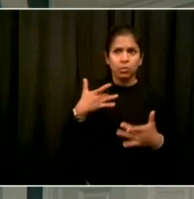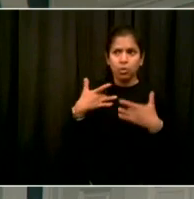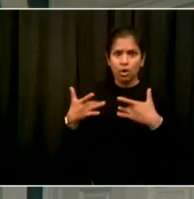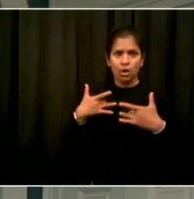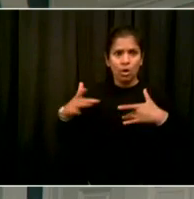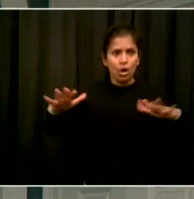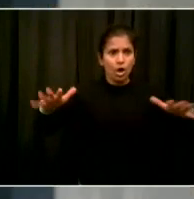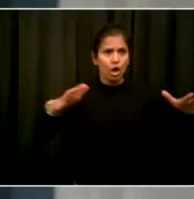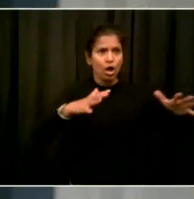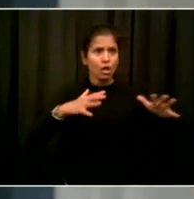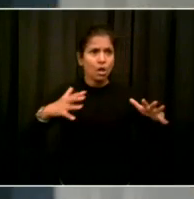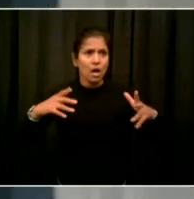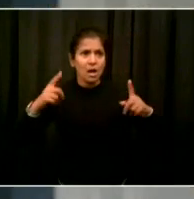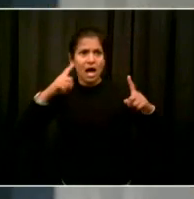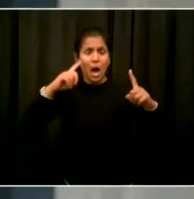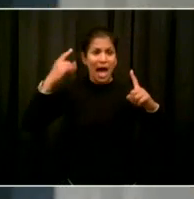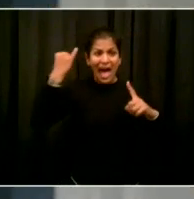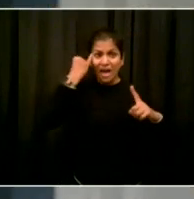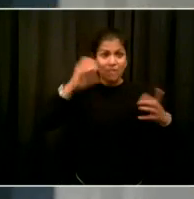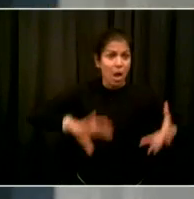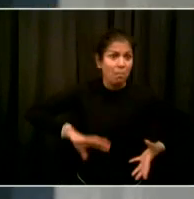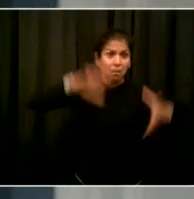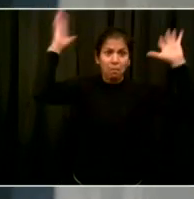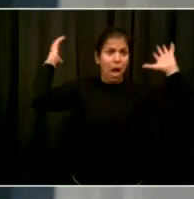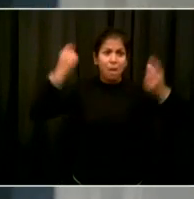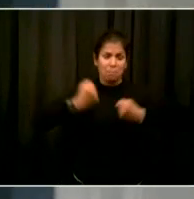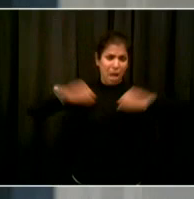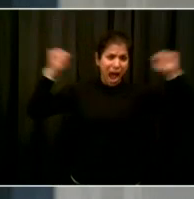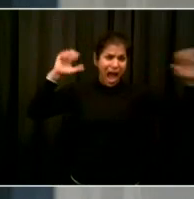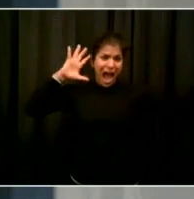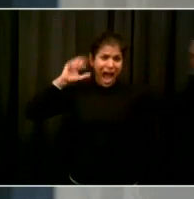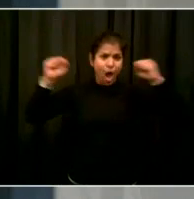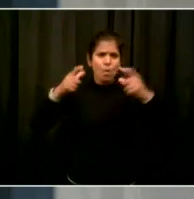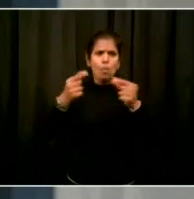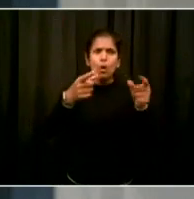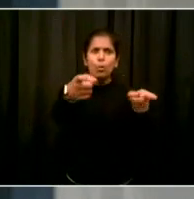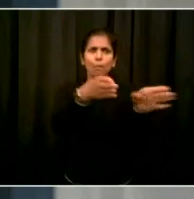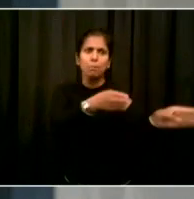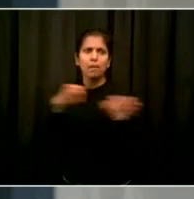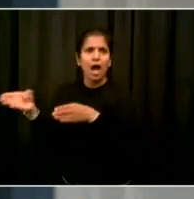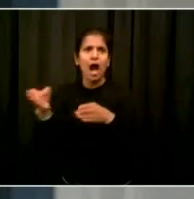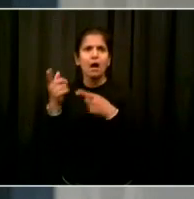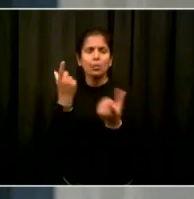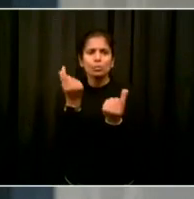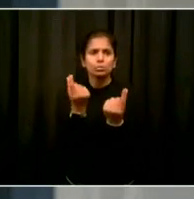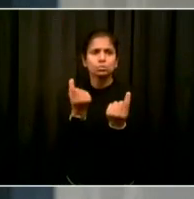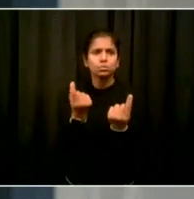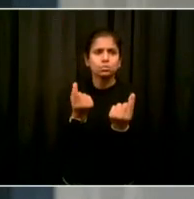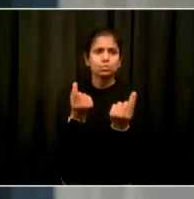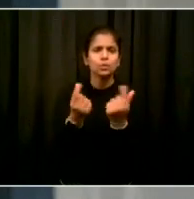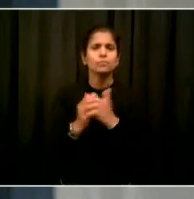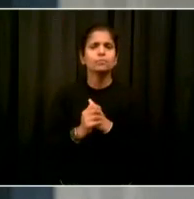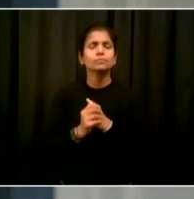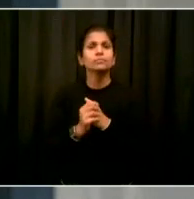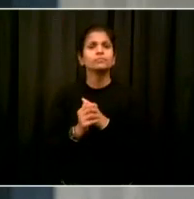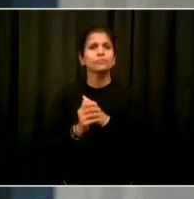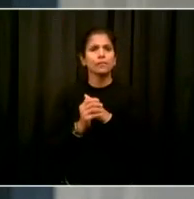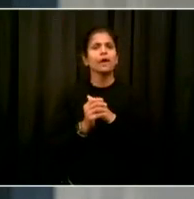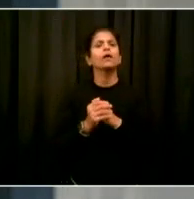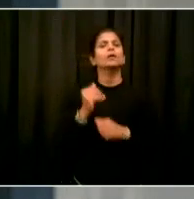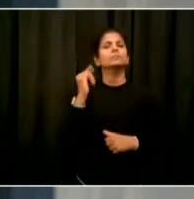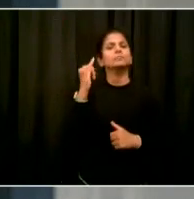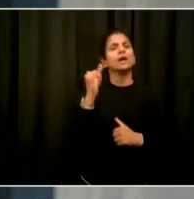week? Well, I think that we are definitely structured in our response. Should we be met with